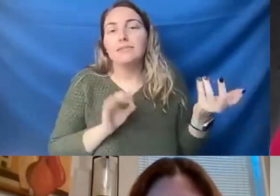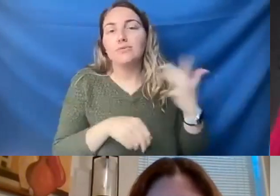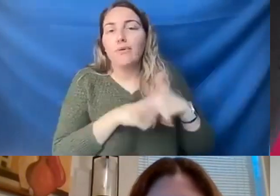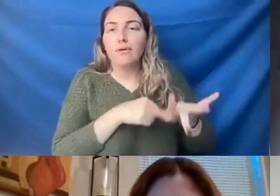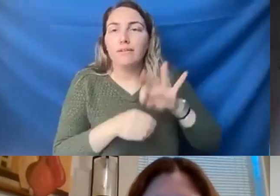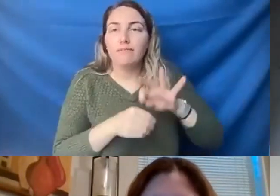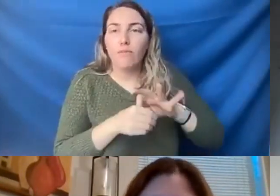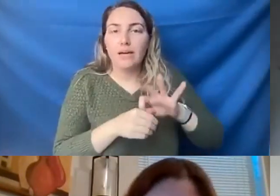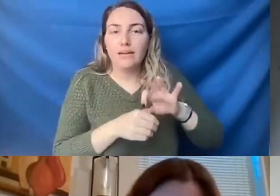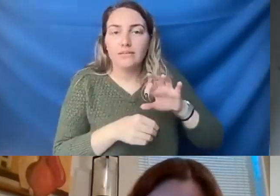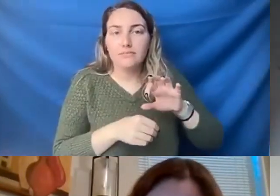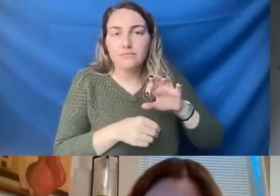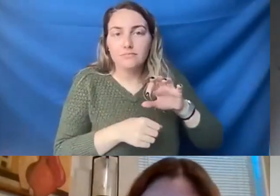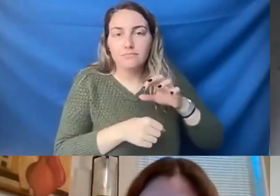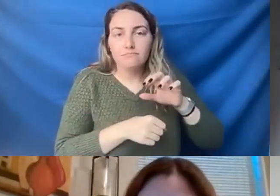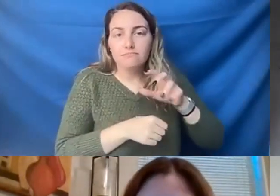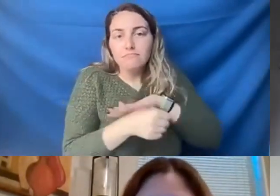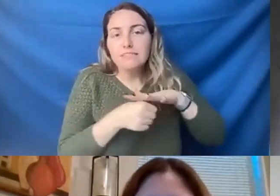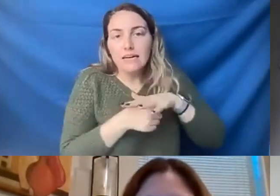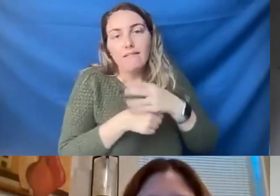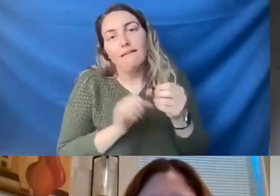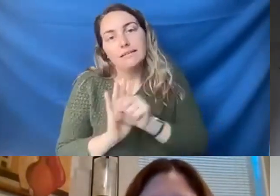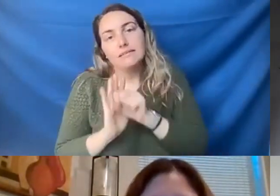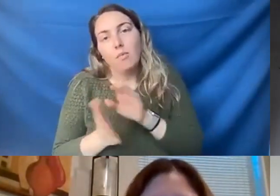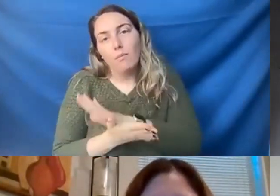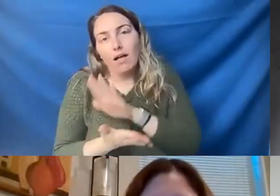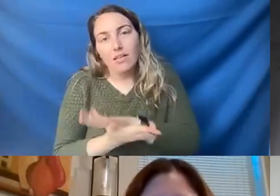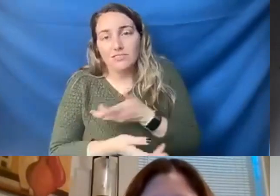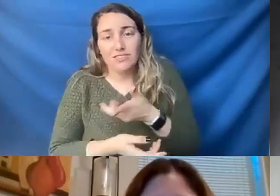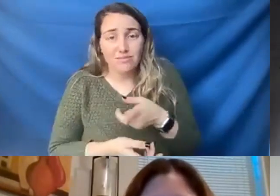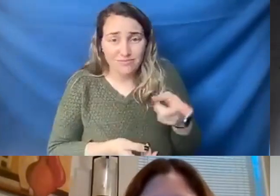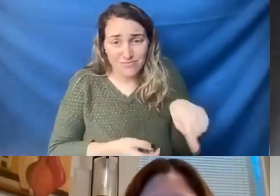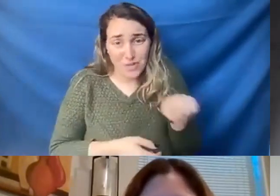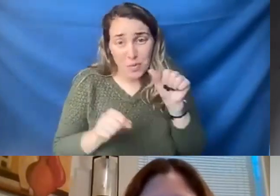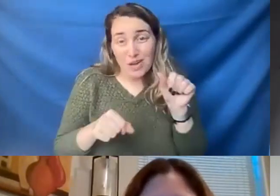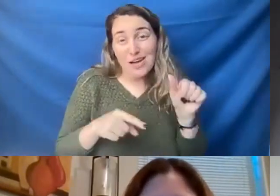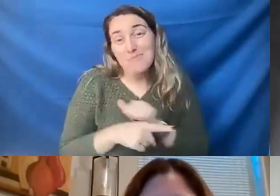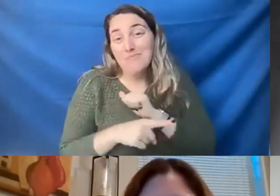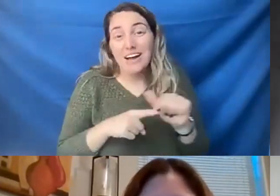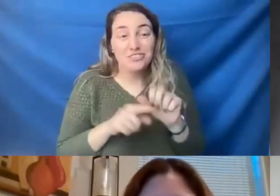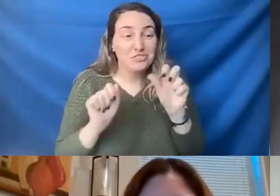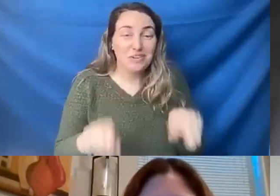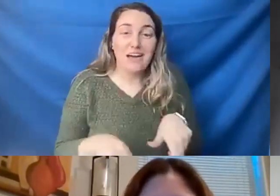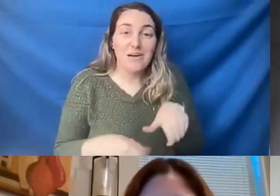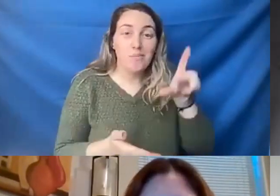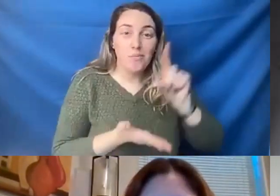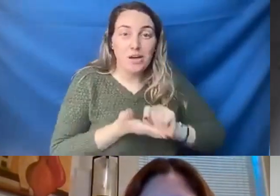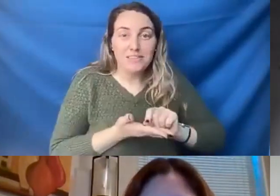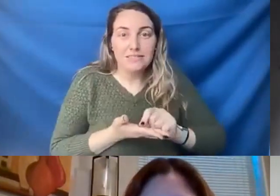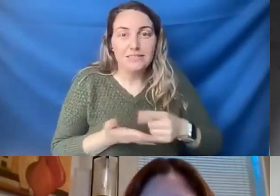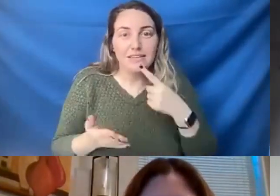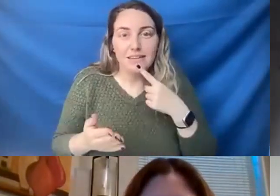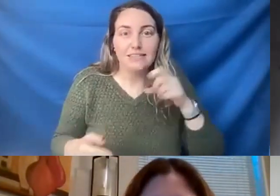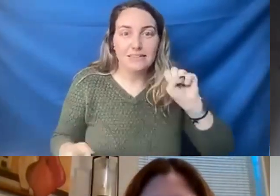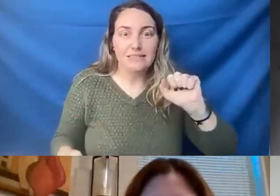hours for that, as well as your sample ballot. So you can practice. You can say, you can, you know, print it out, and it says sample, so you can't like